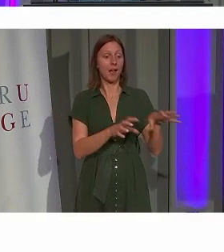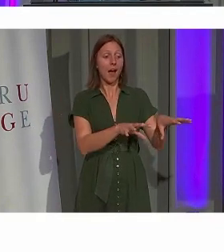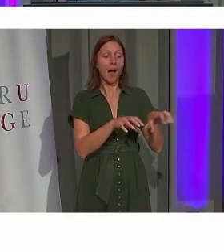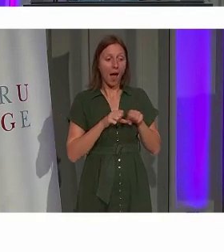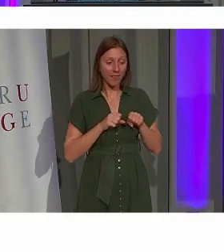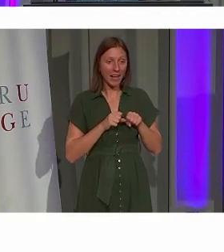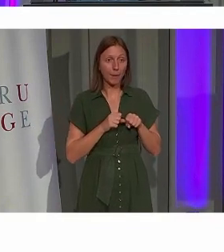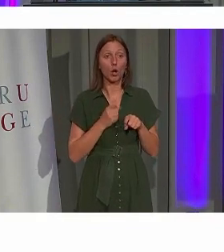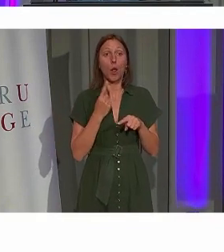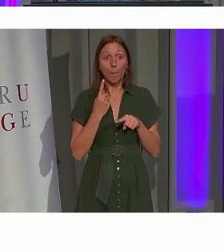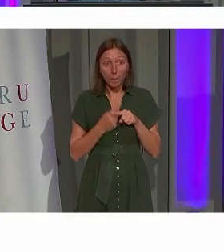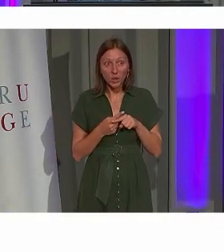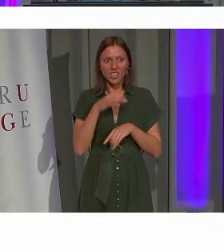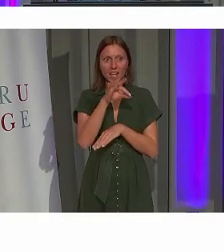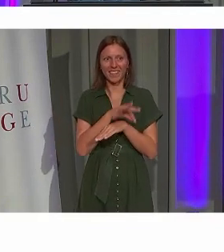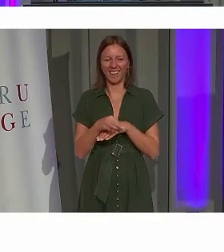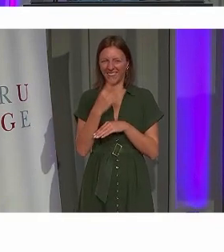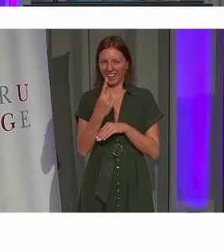a